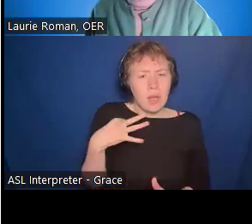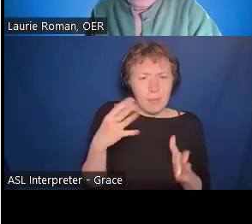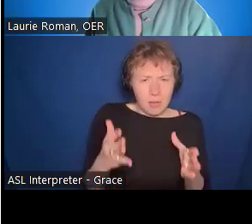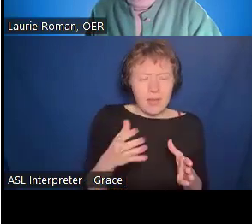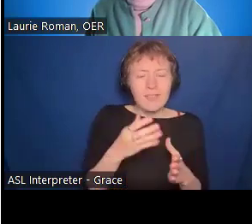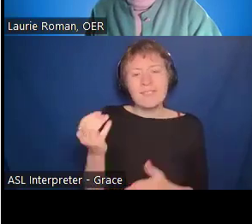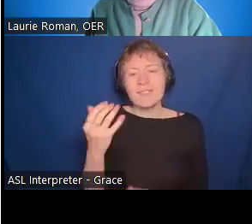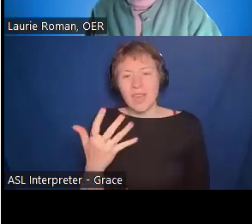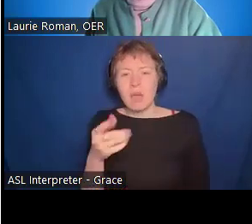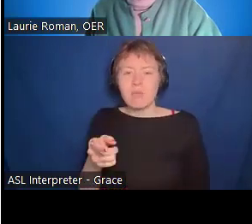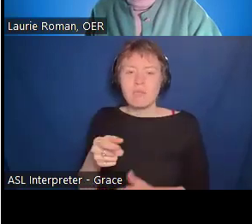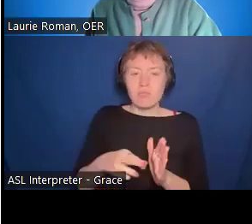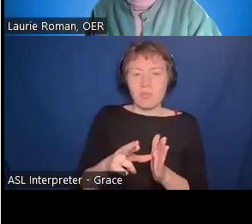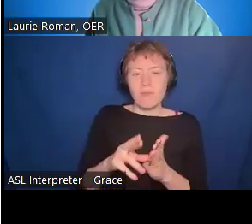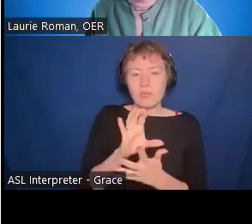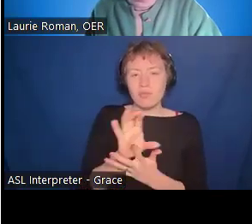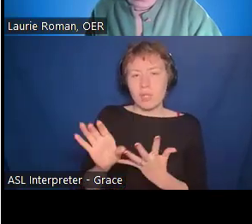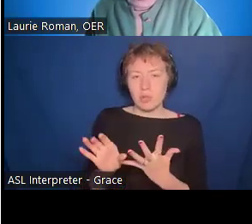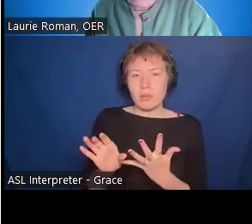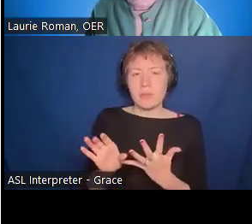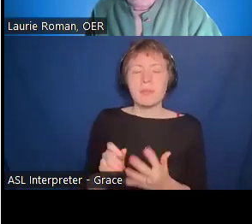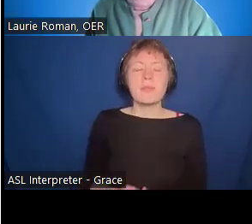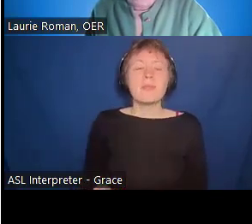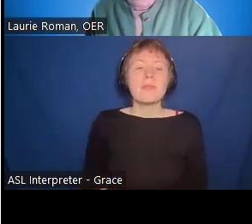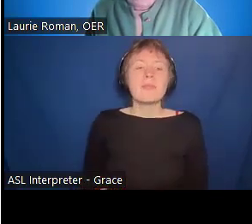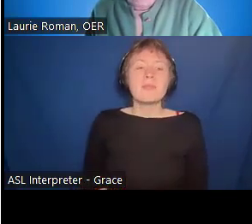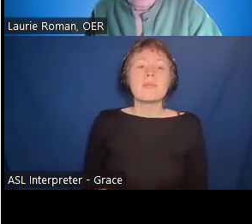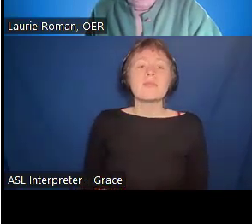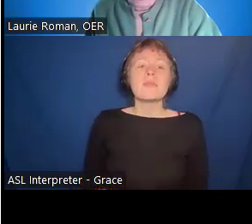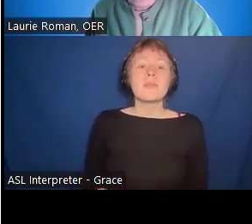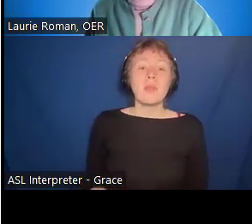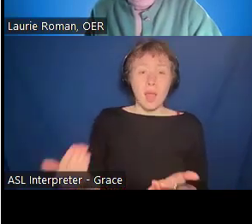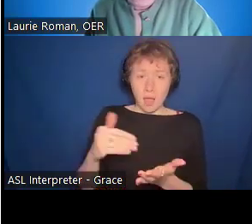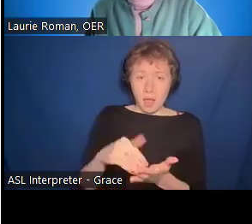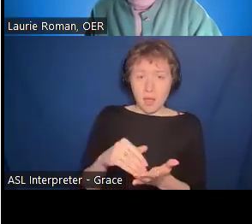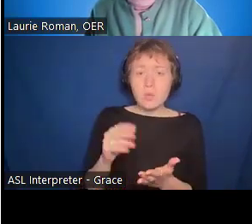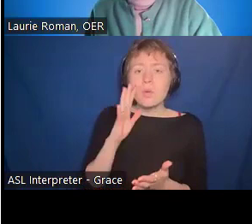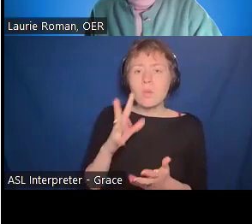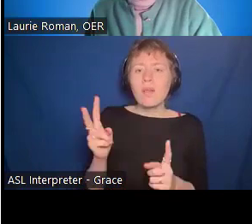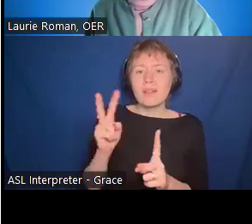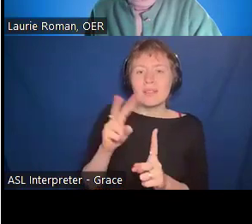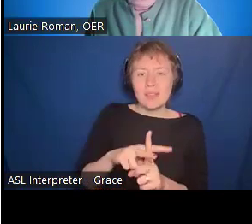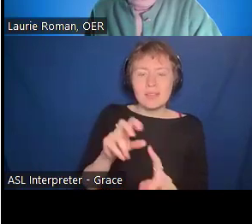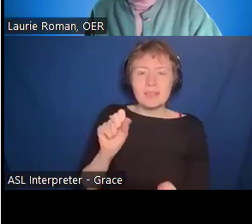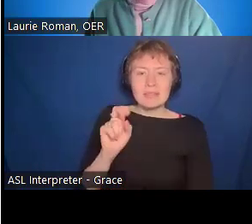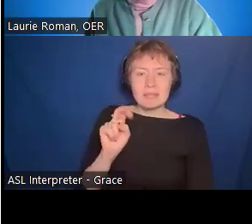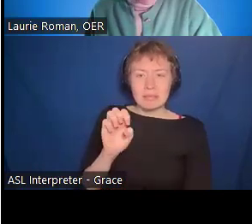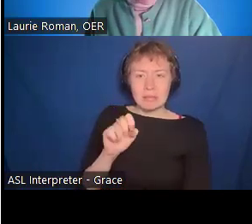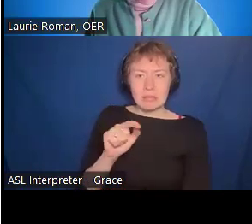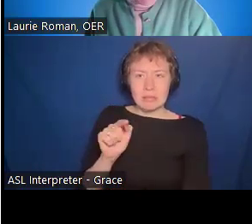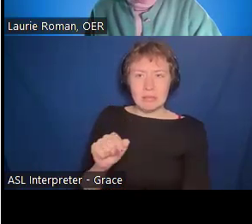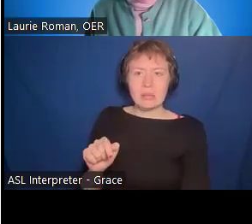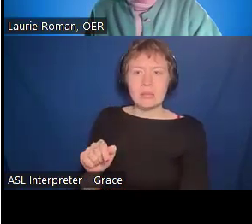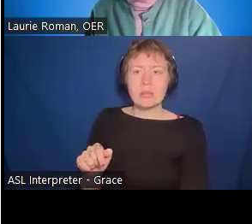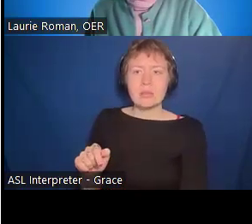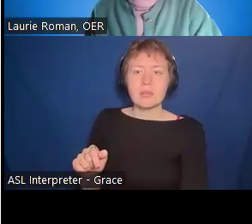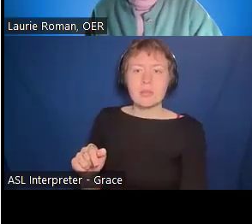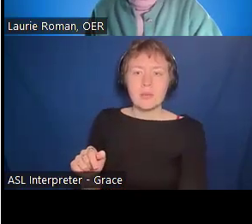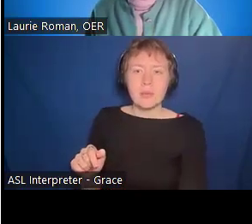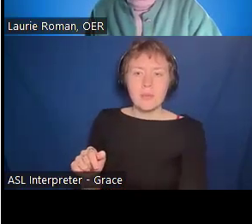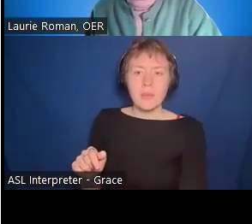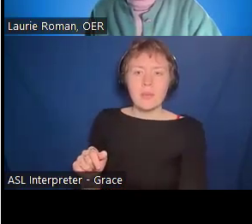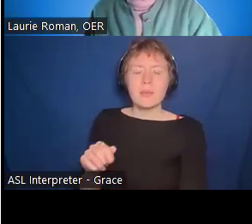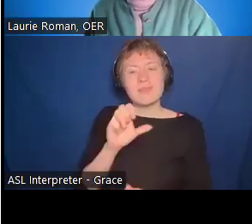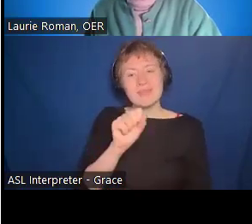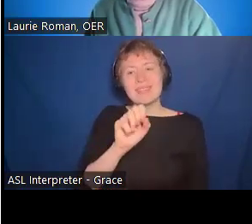review criteria. And again, we will be assigning SMEs based on the answers to the checklist and, of